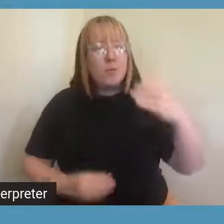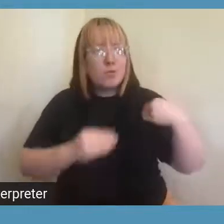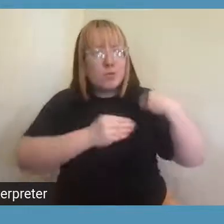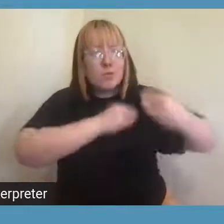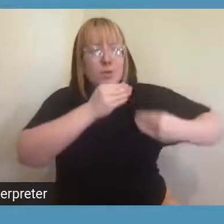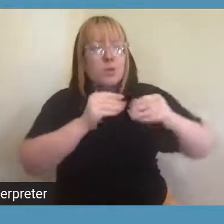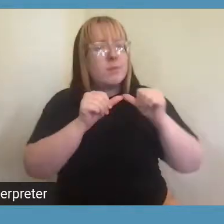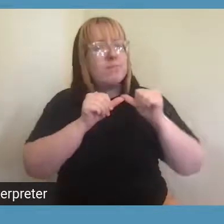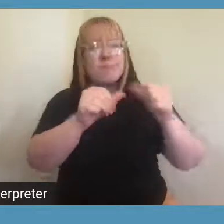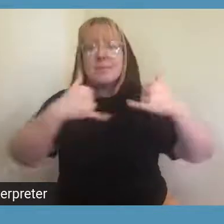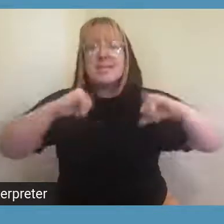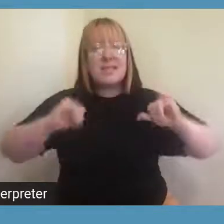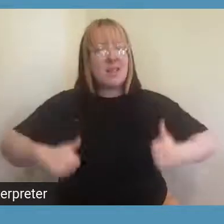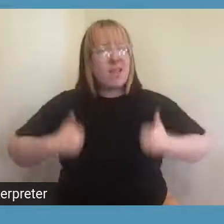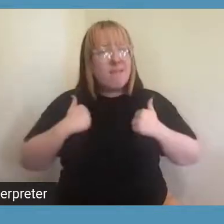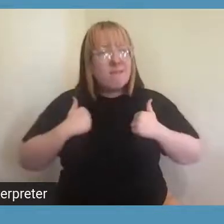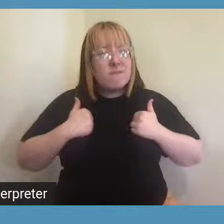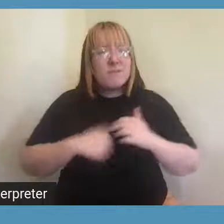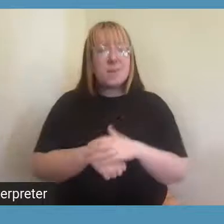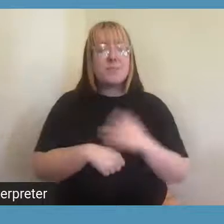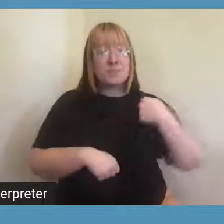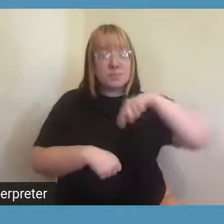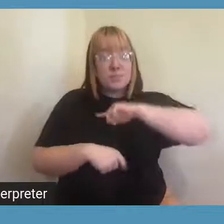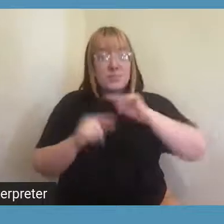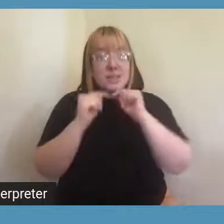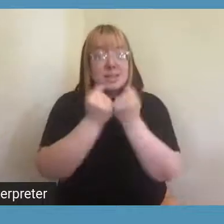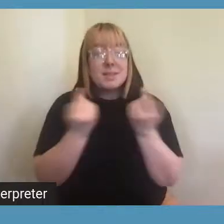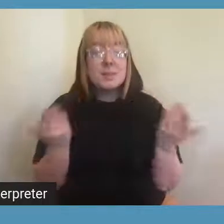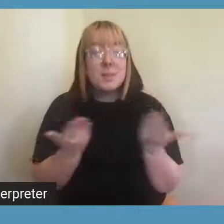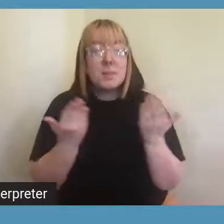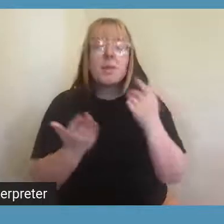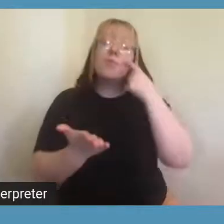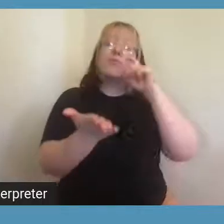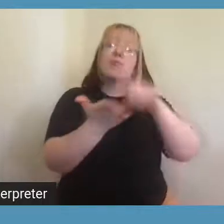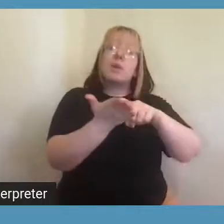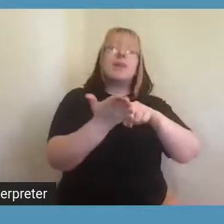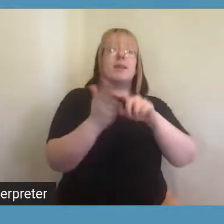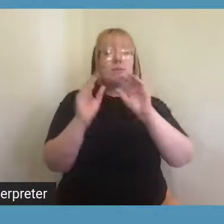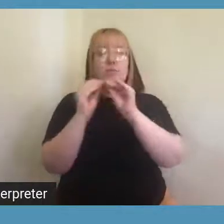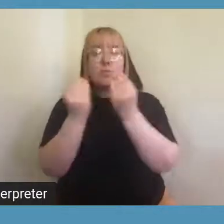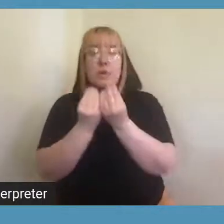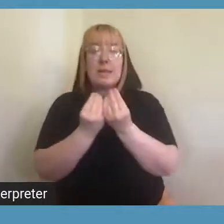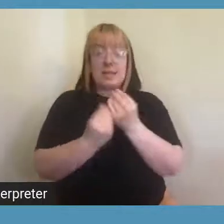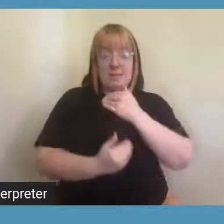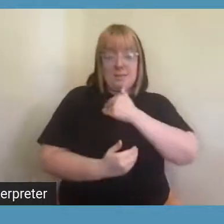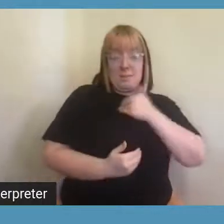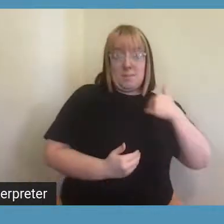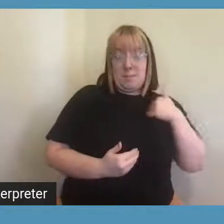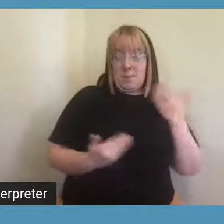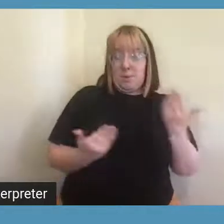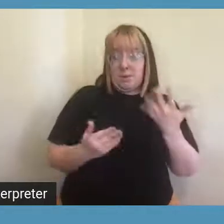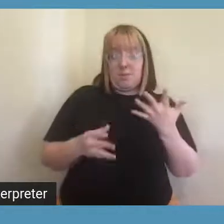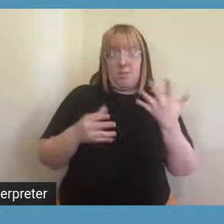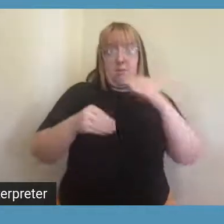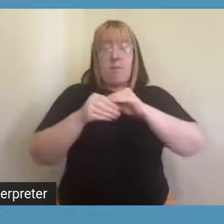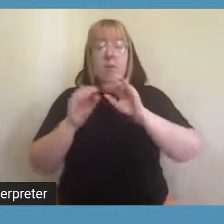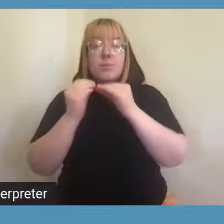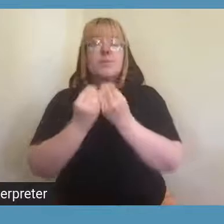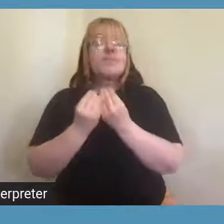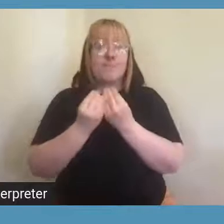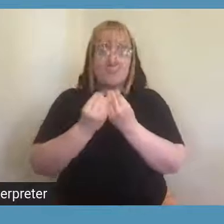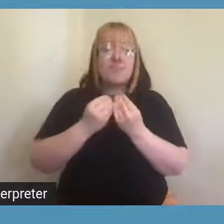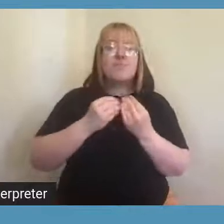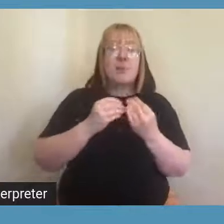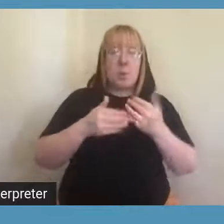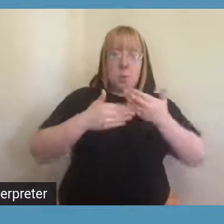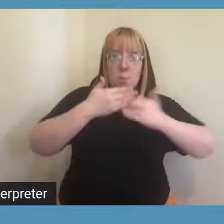Empowerment Project team, recognize that our organizations and those of our members were founded within a colonizing society